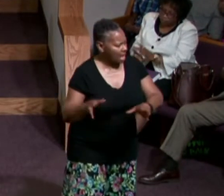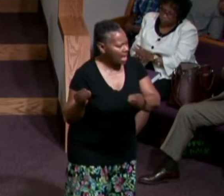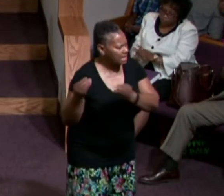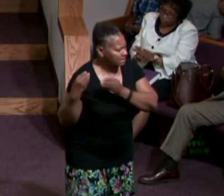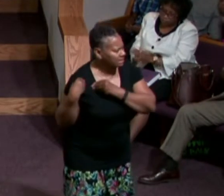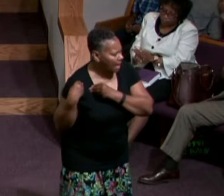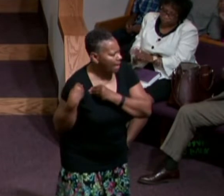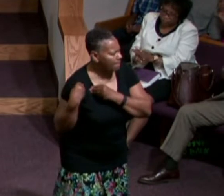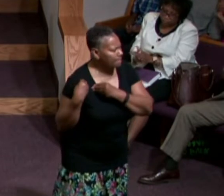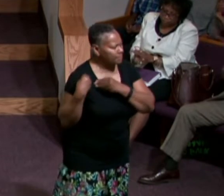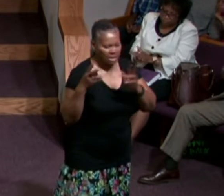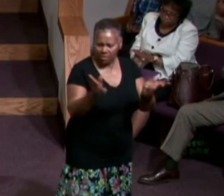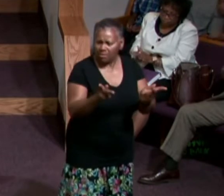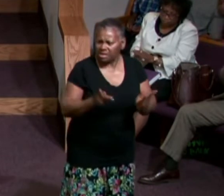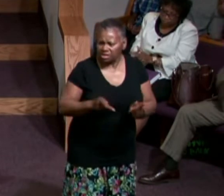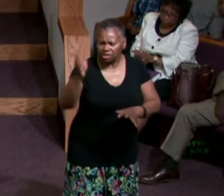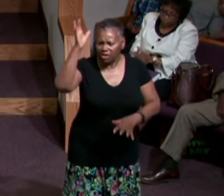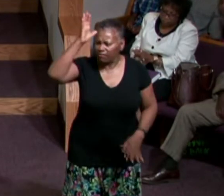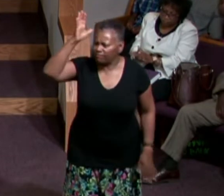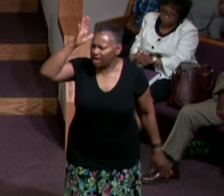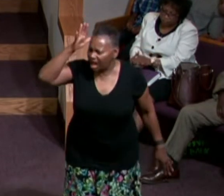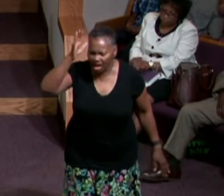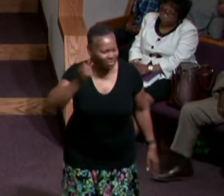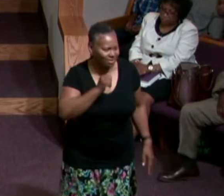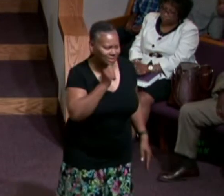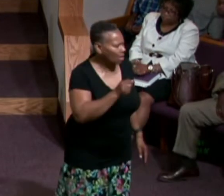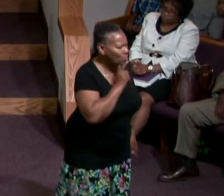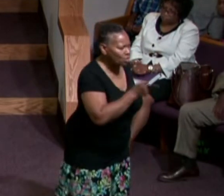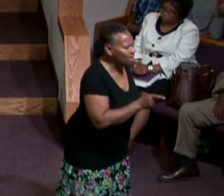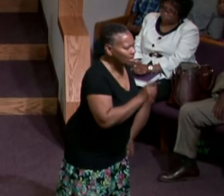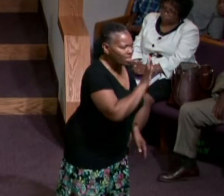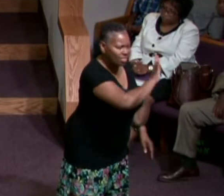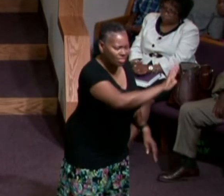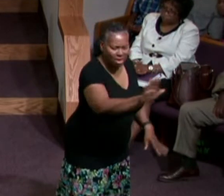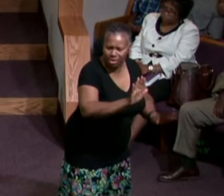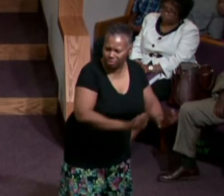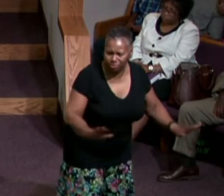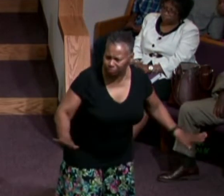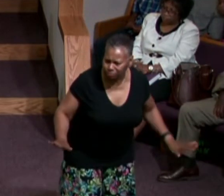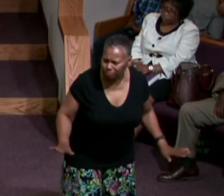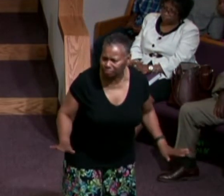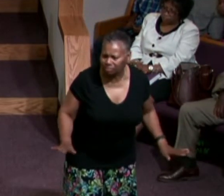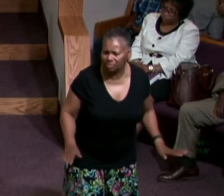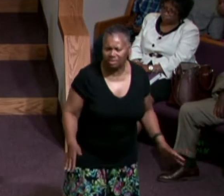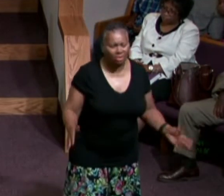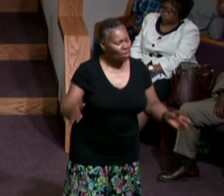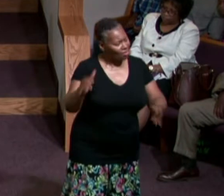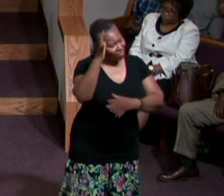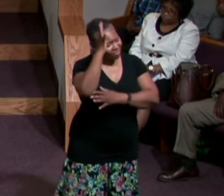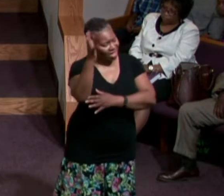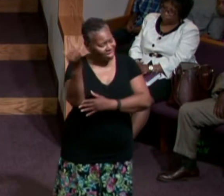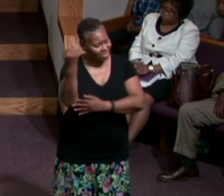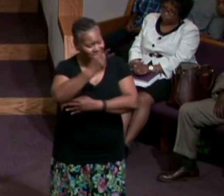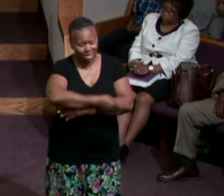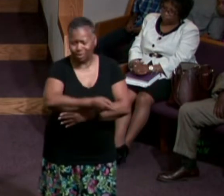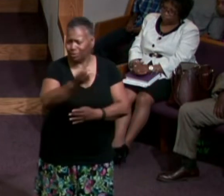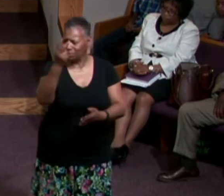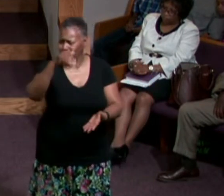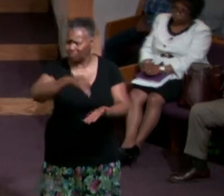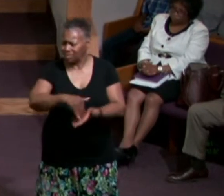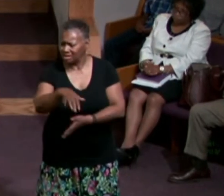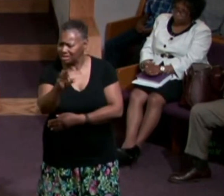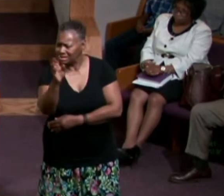to children that were not their biological creation. So this Father's Day 2016, I'm going